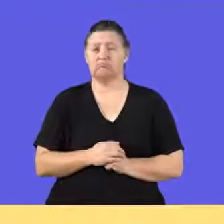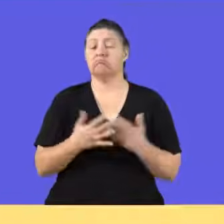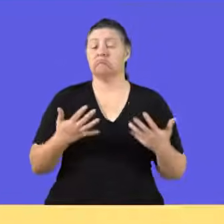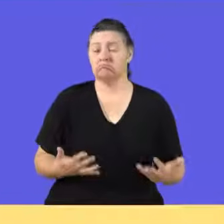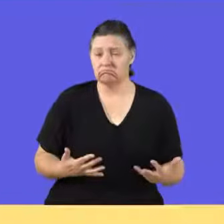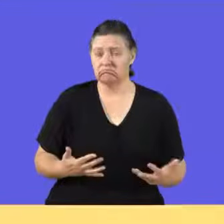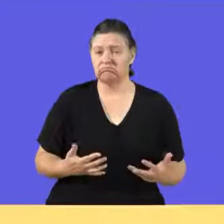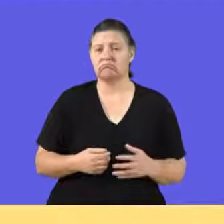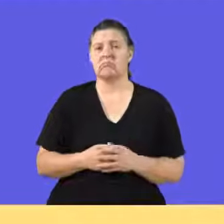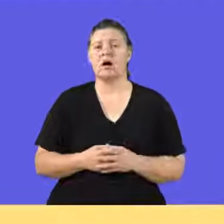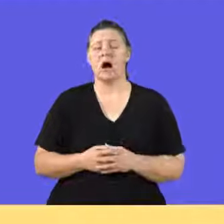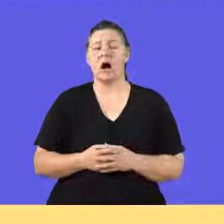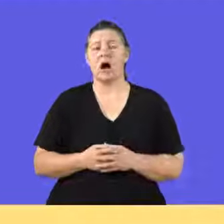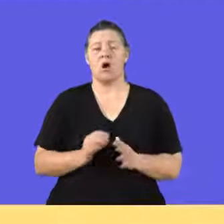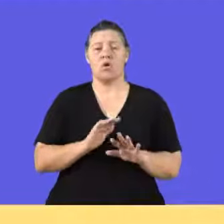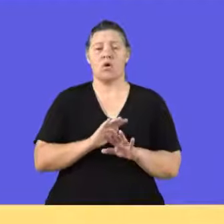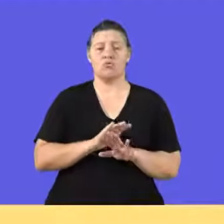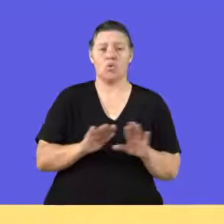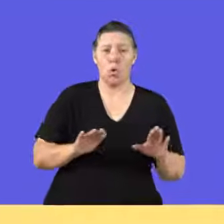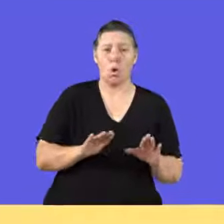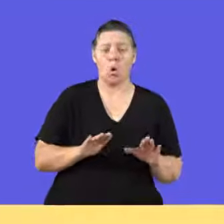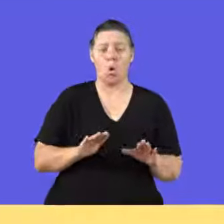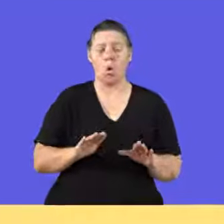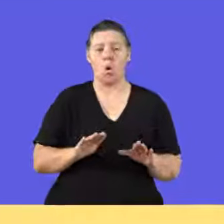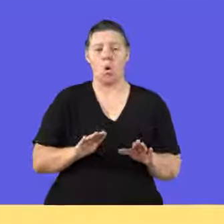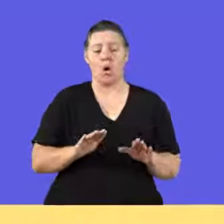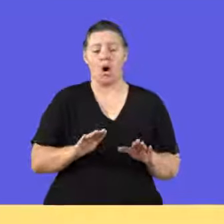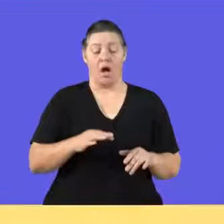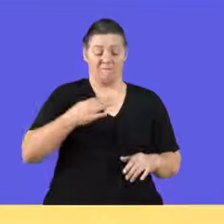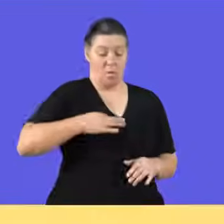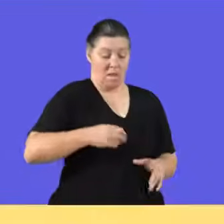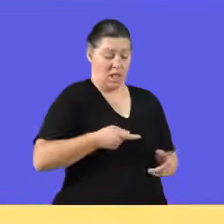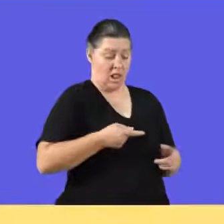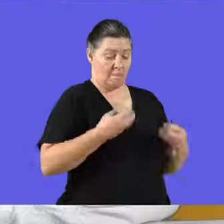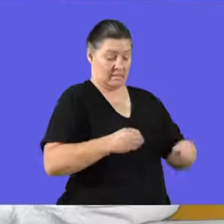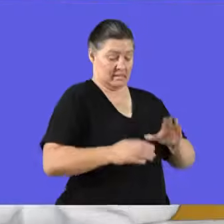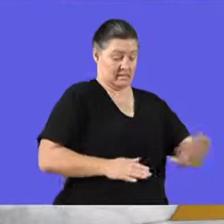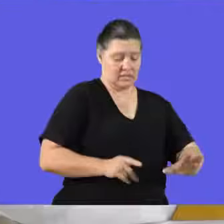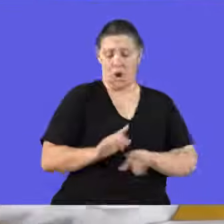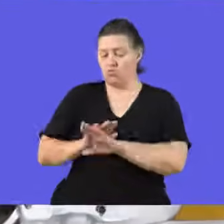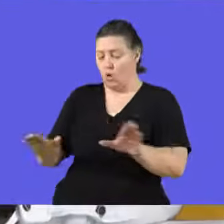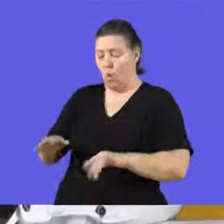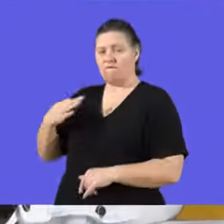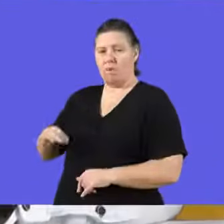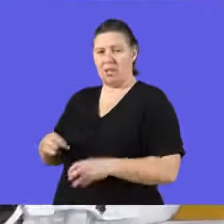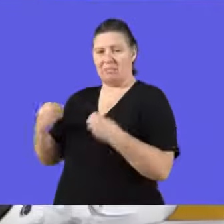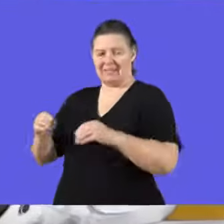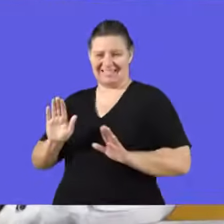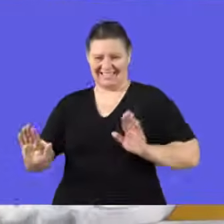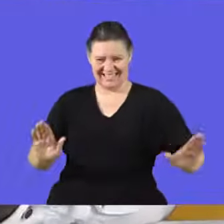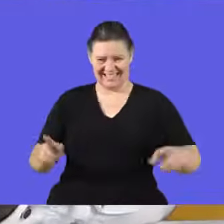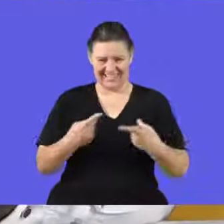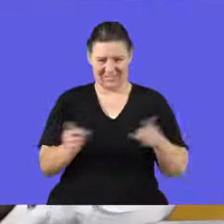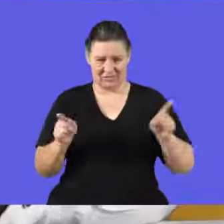know, that there is an informal trader and a formal trader. Already you know this, that